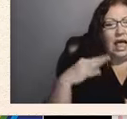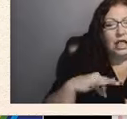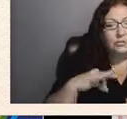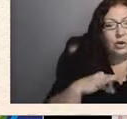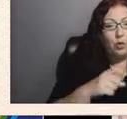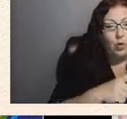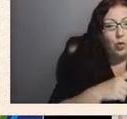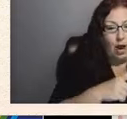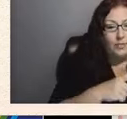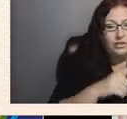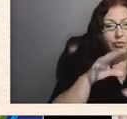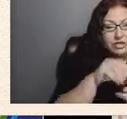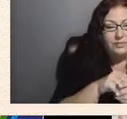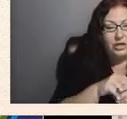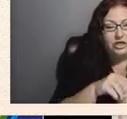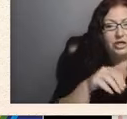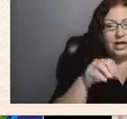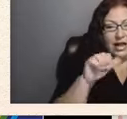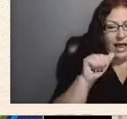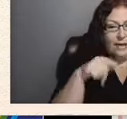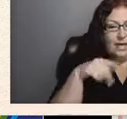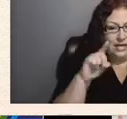in APD services.